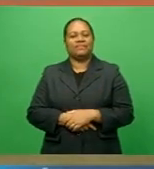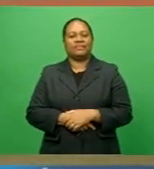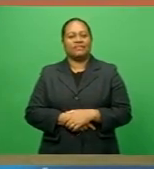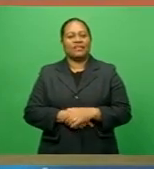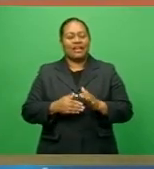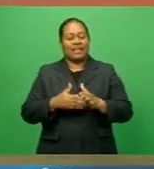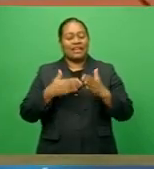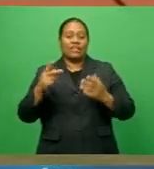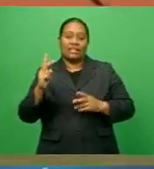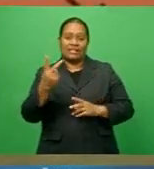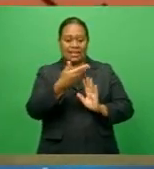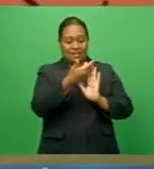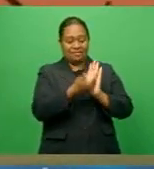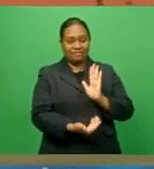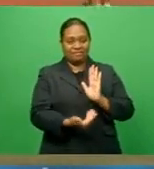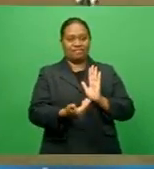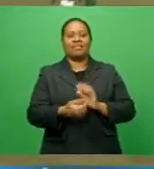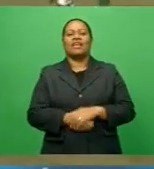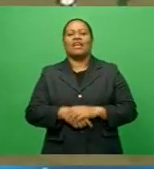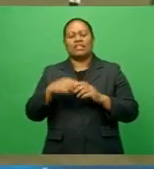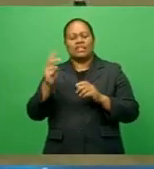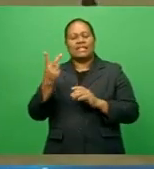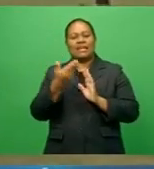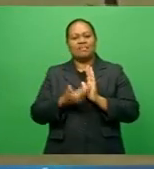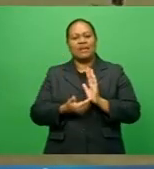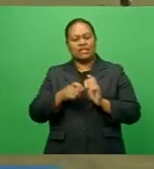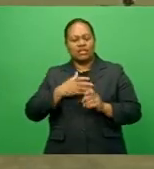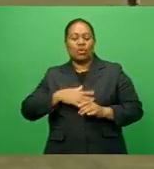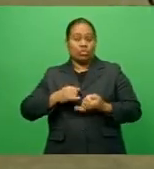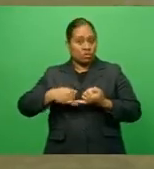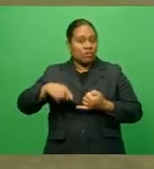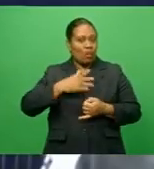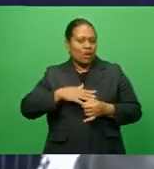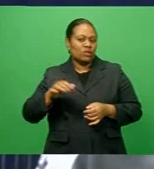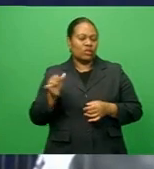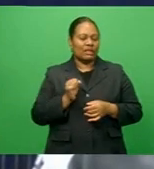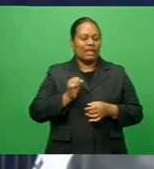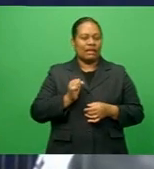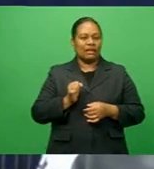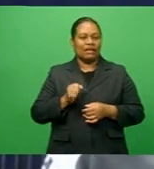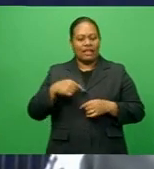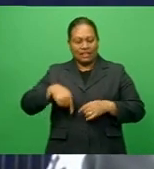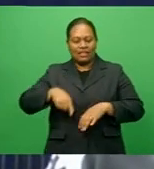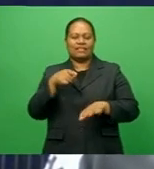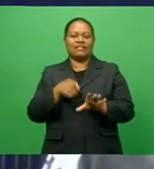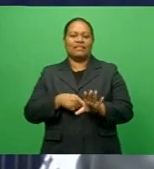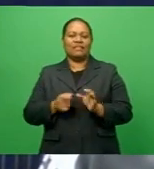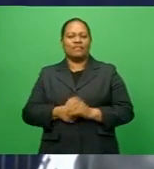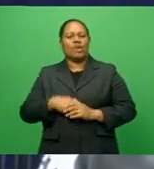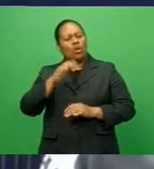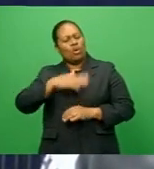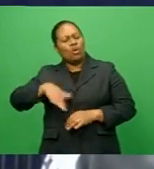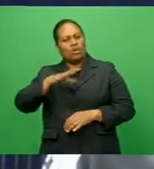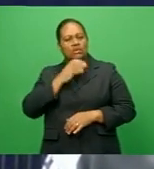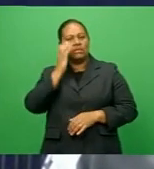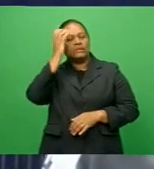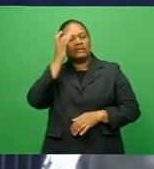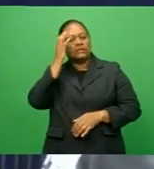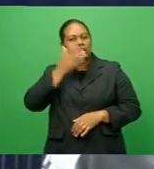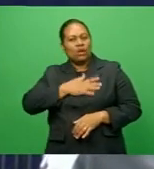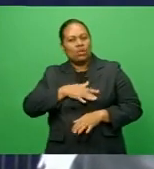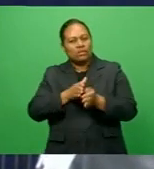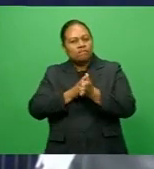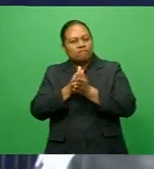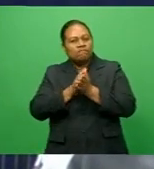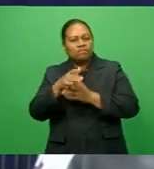for second place last year, Suva looks to take the crown this season. I think as every team have their dreams, we are also